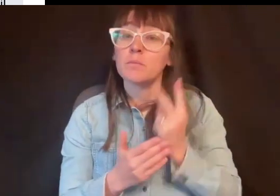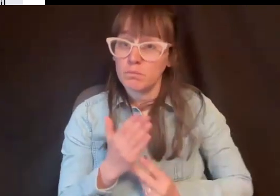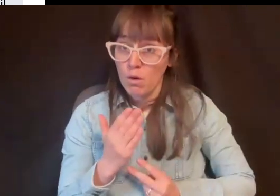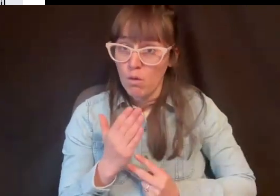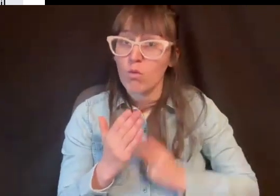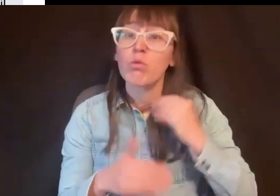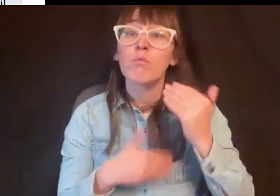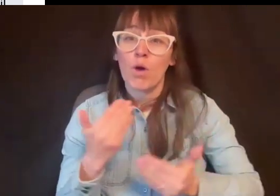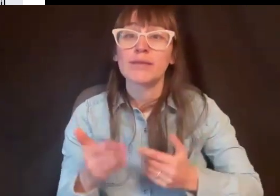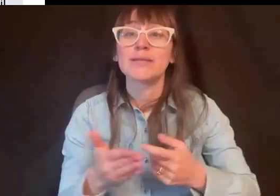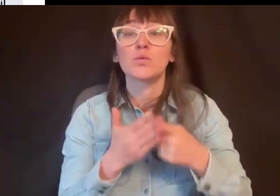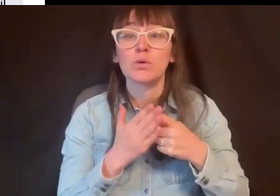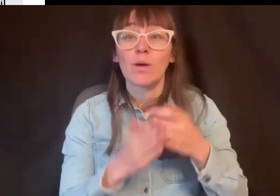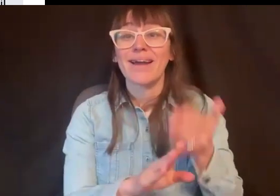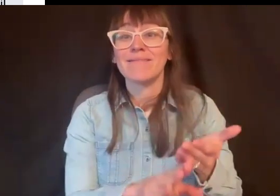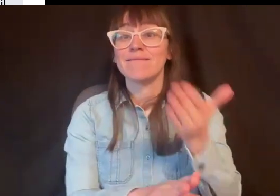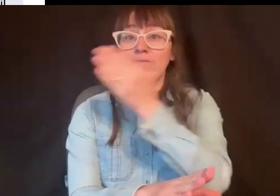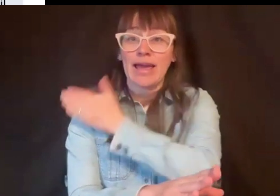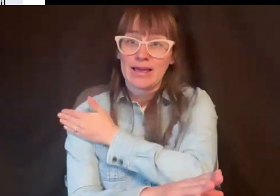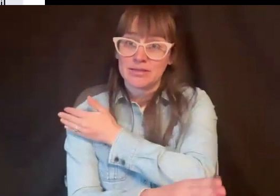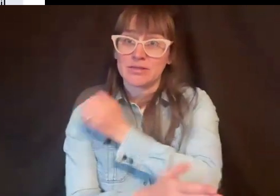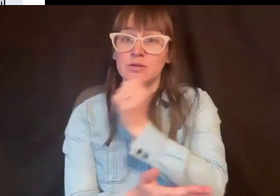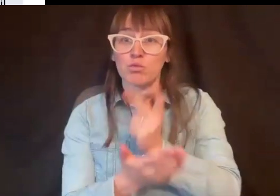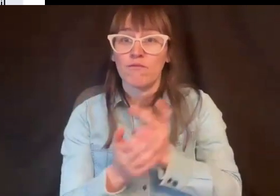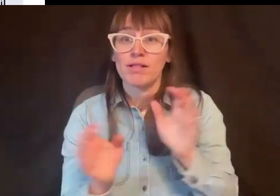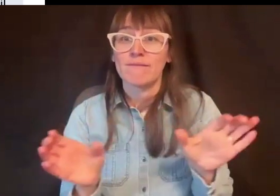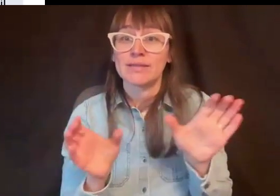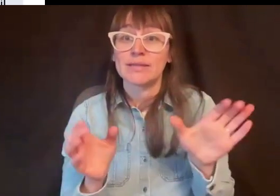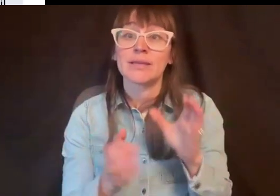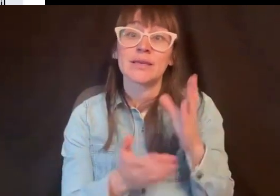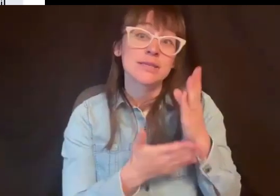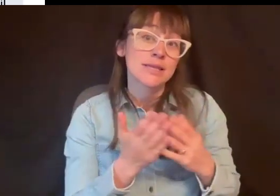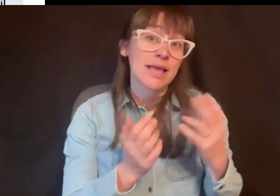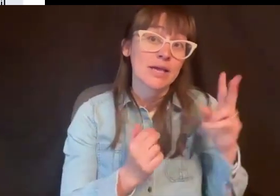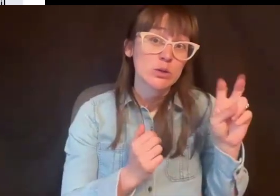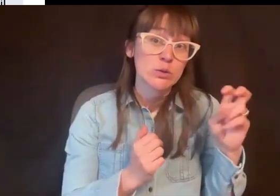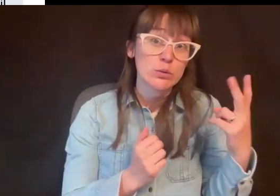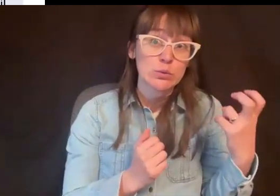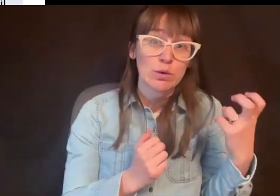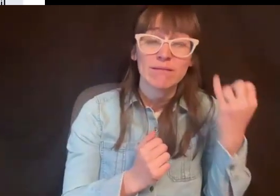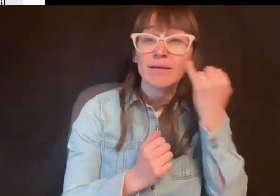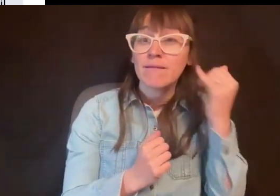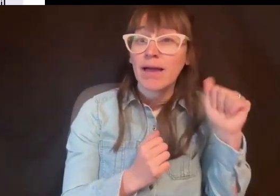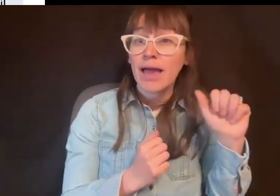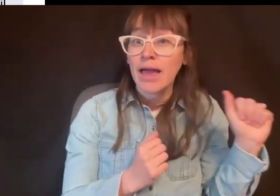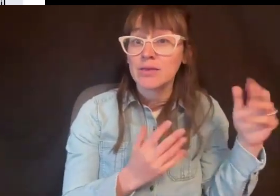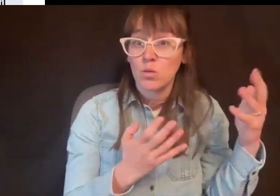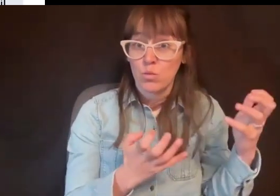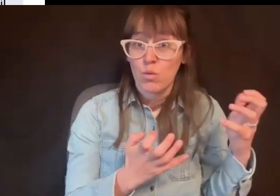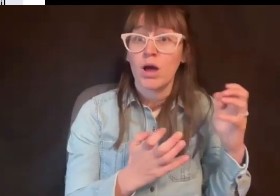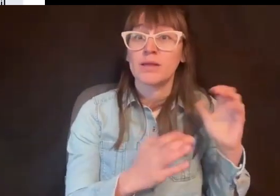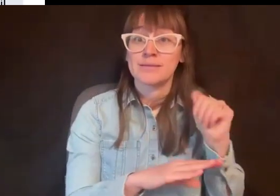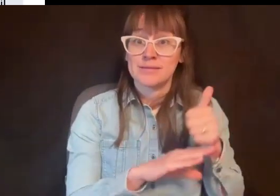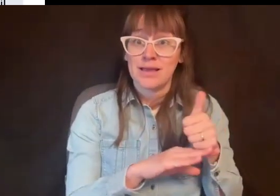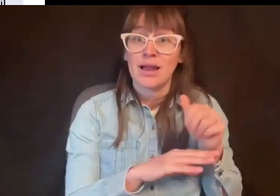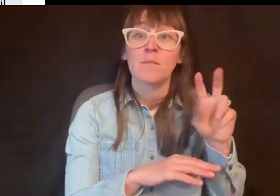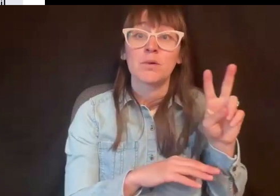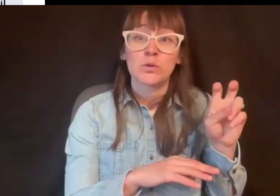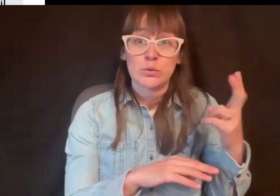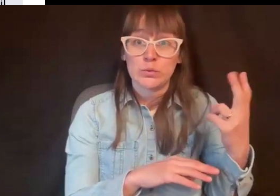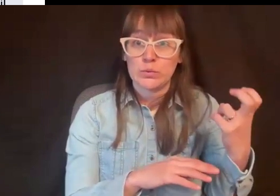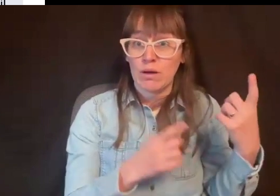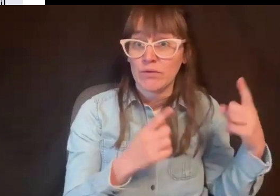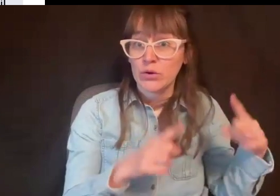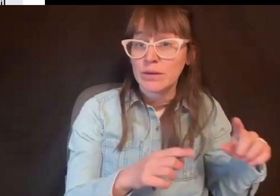advance approval of activities. For Section 212, if AAAs want to enter into Section 212 agreements, which they can or cannot